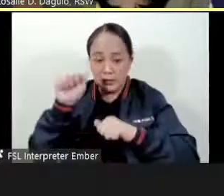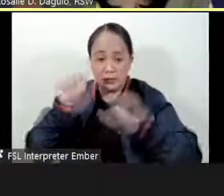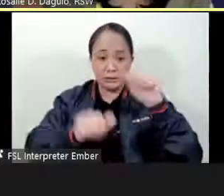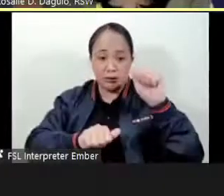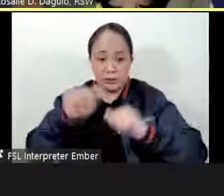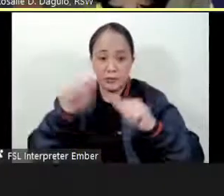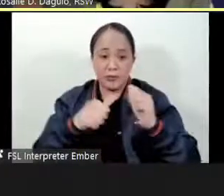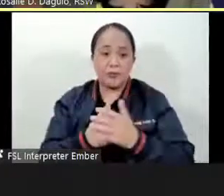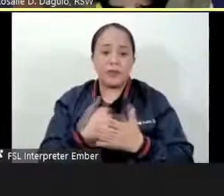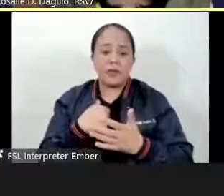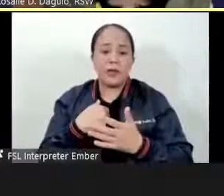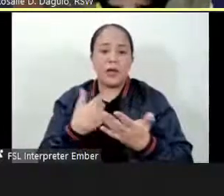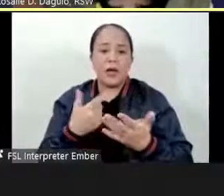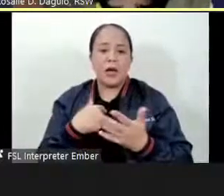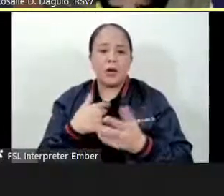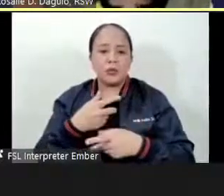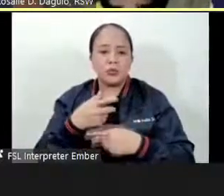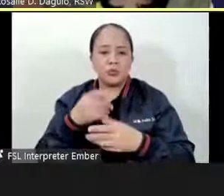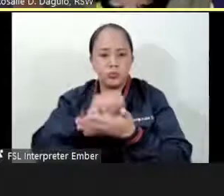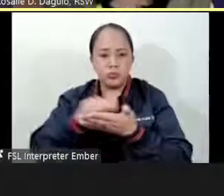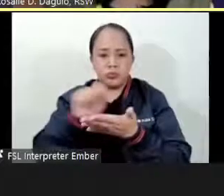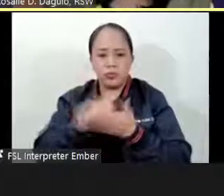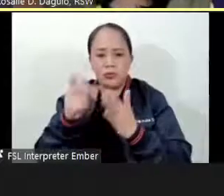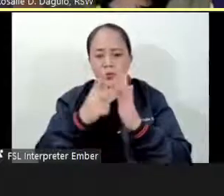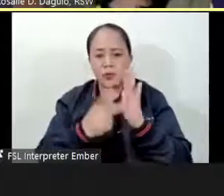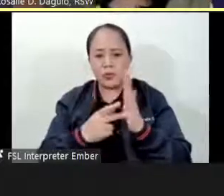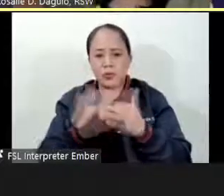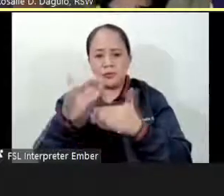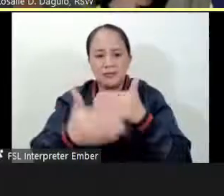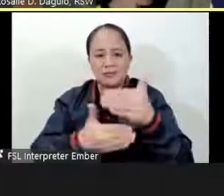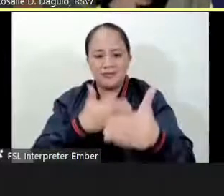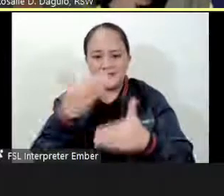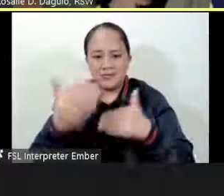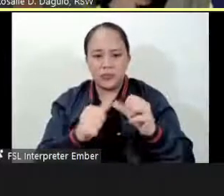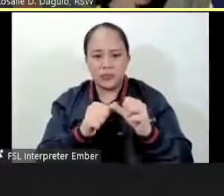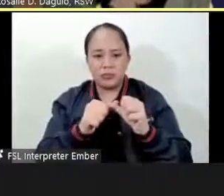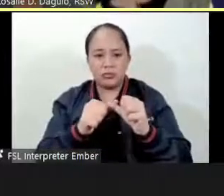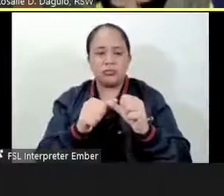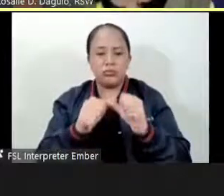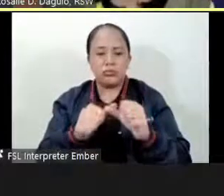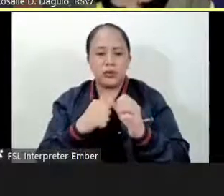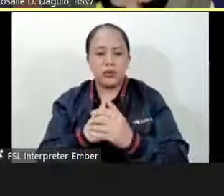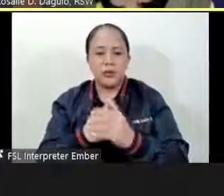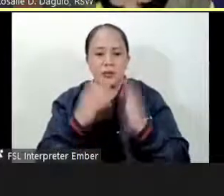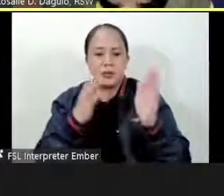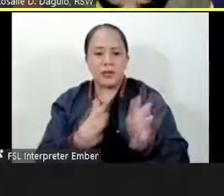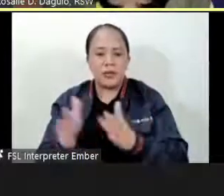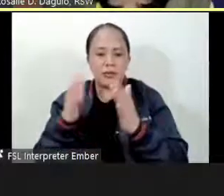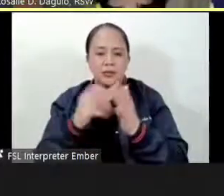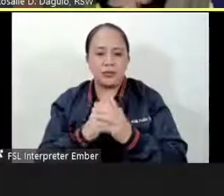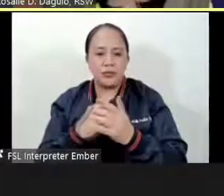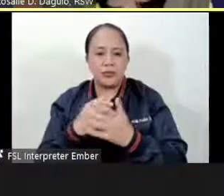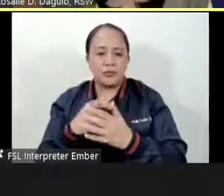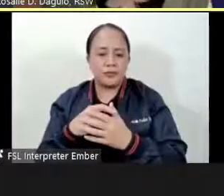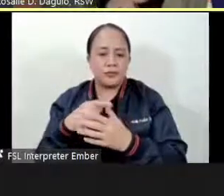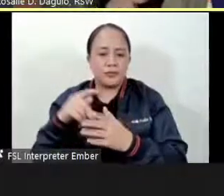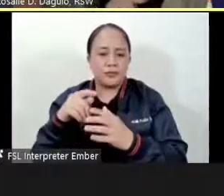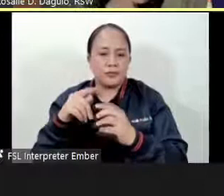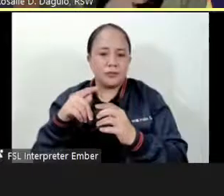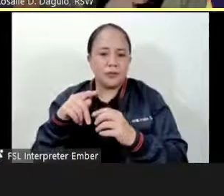and procedures in contingency or concurrent planning for permanence, and tool in